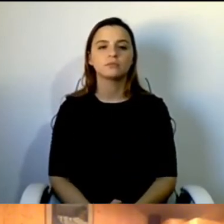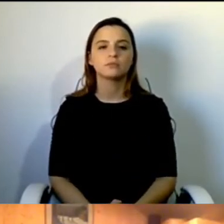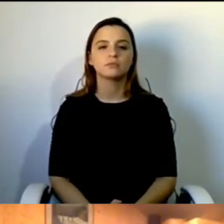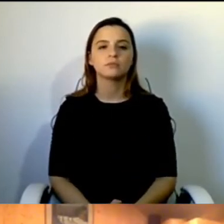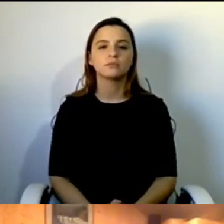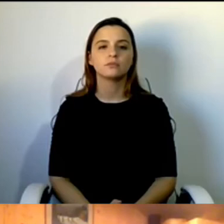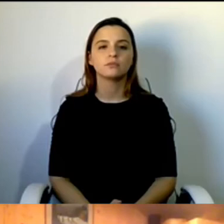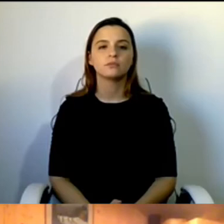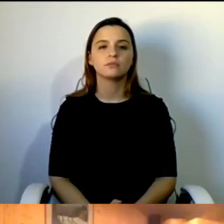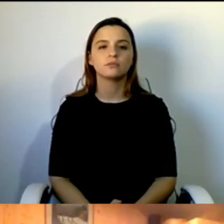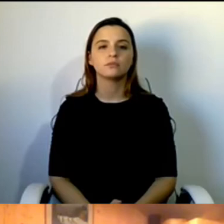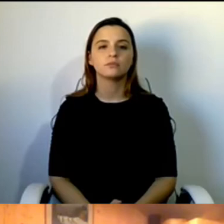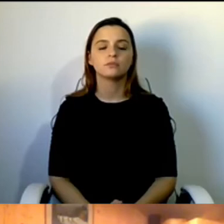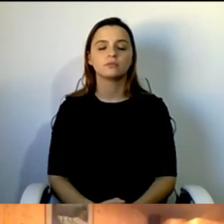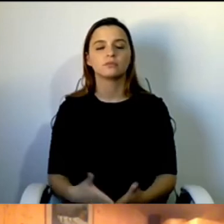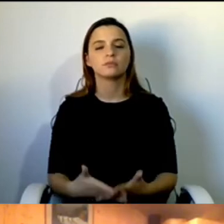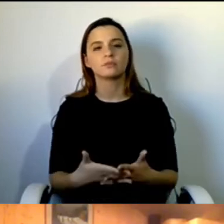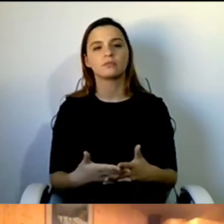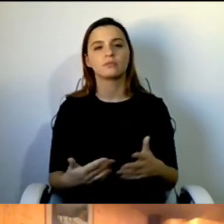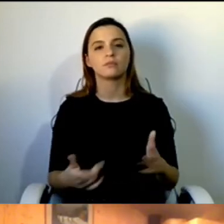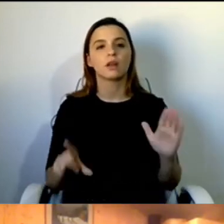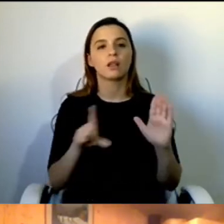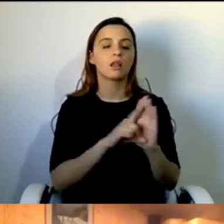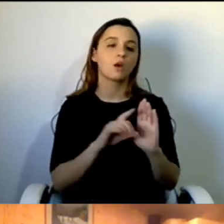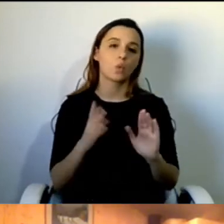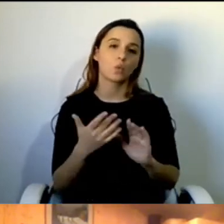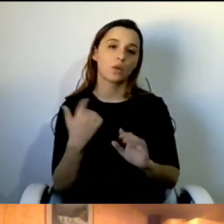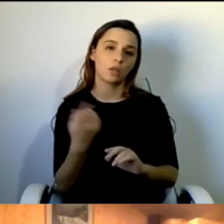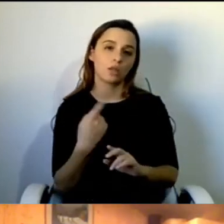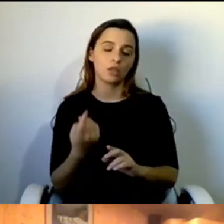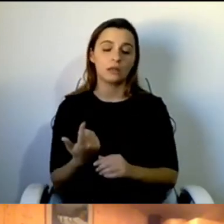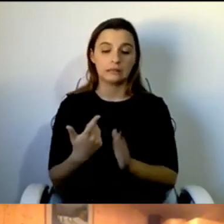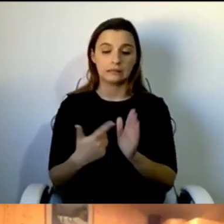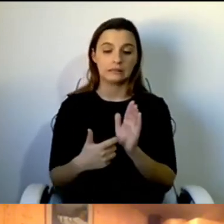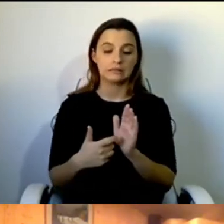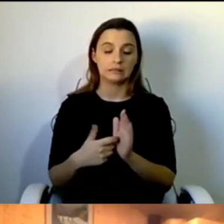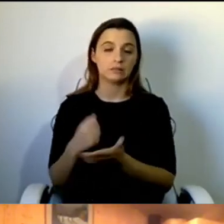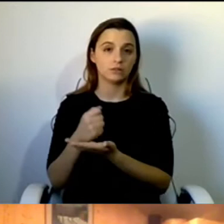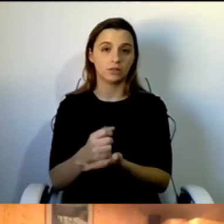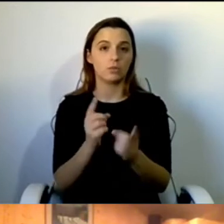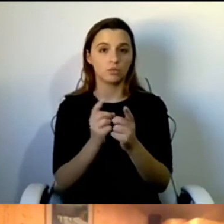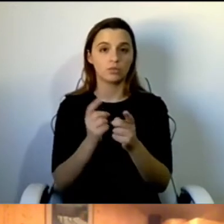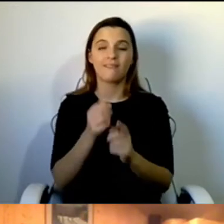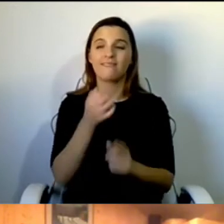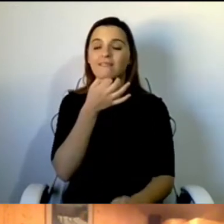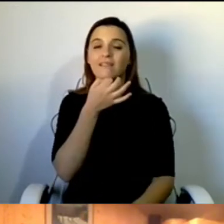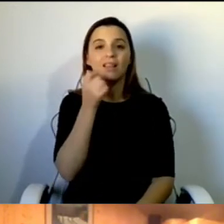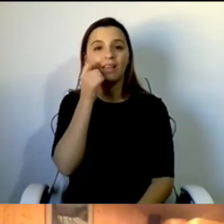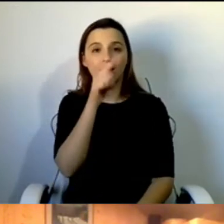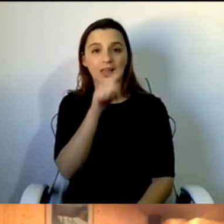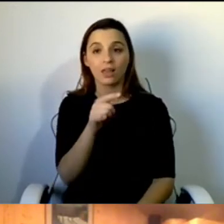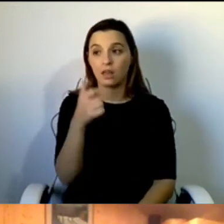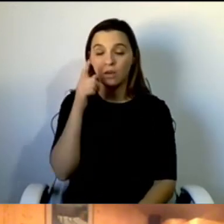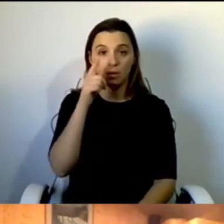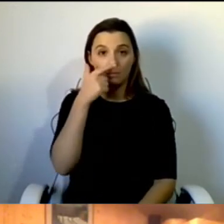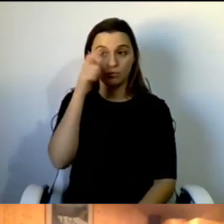When you need personal assistance, you will talk to your social worker. And the social worker will decide if you have